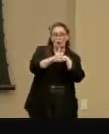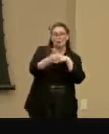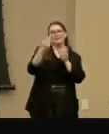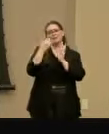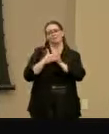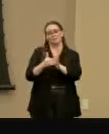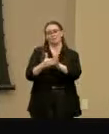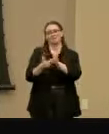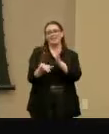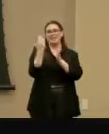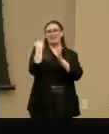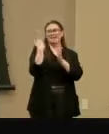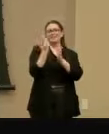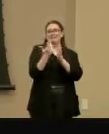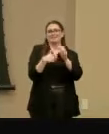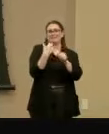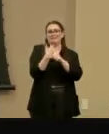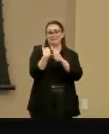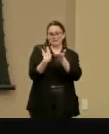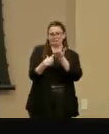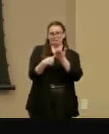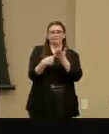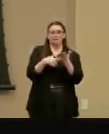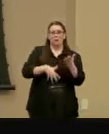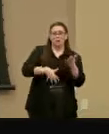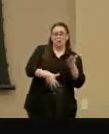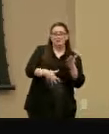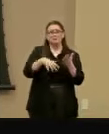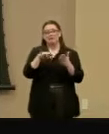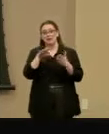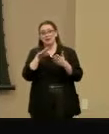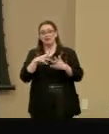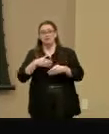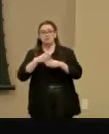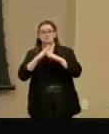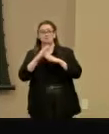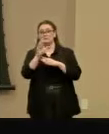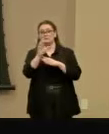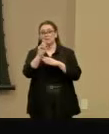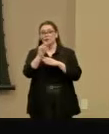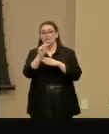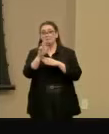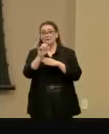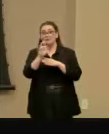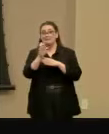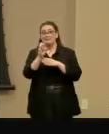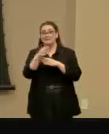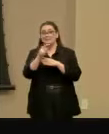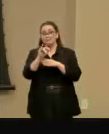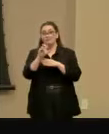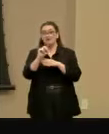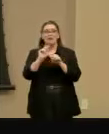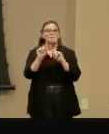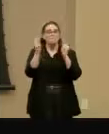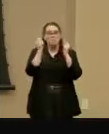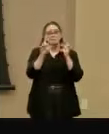mostly on contraception and pregnancy, but I realized that there are many other issues not related to contraception and pregnancy, so I've tried to expand that for this year's